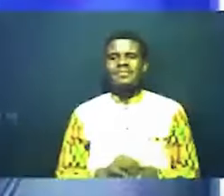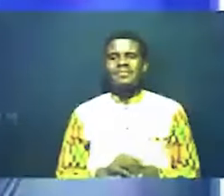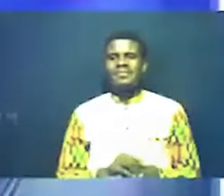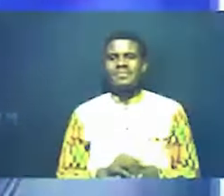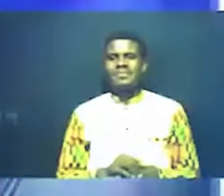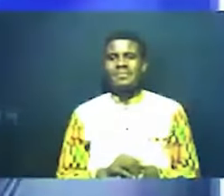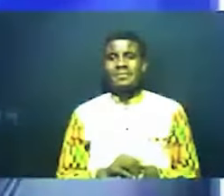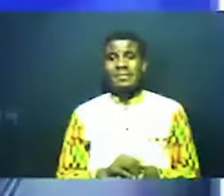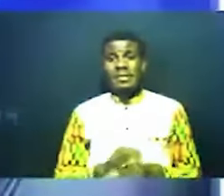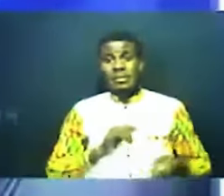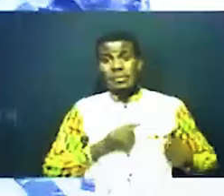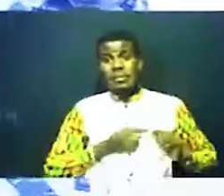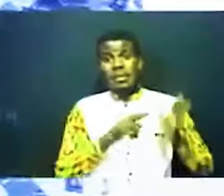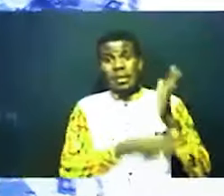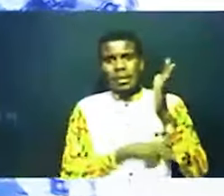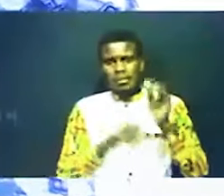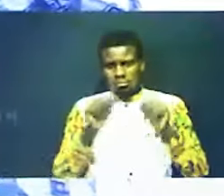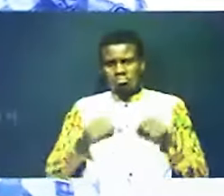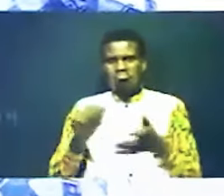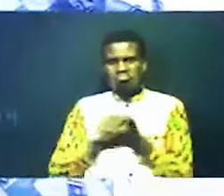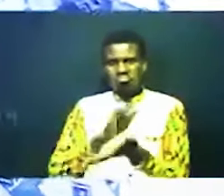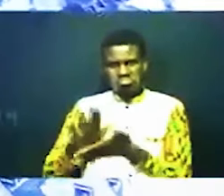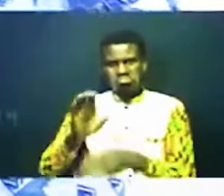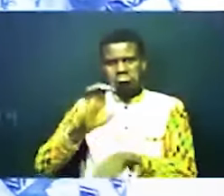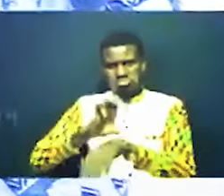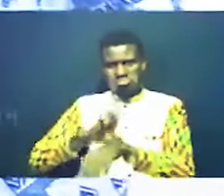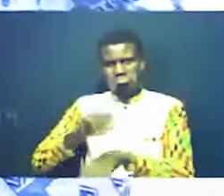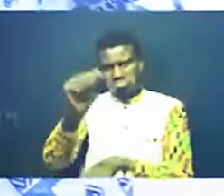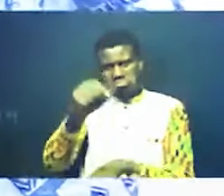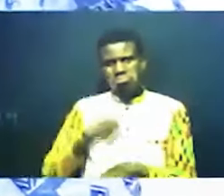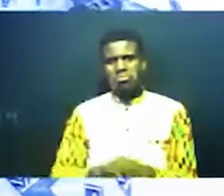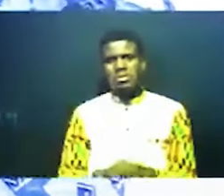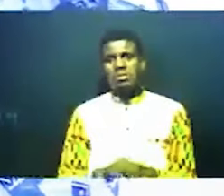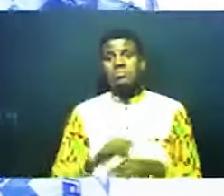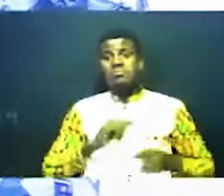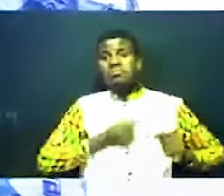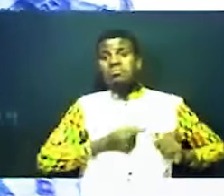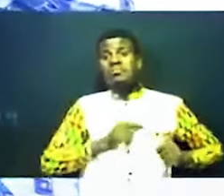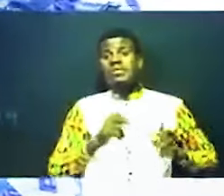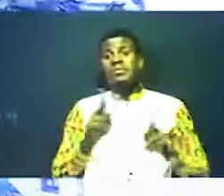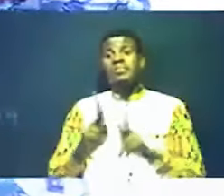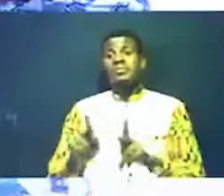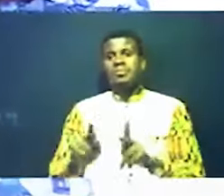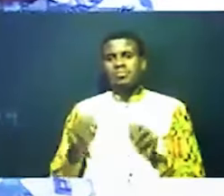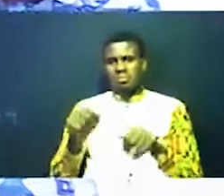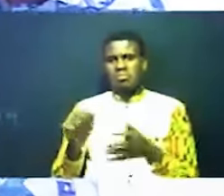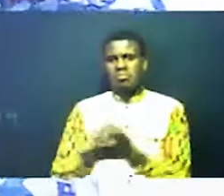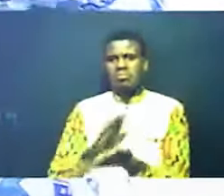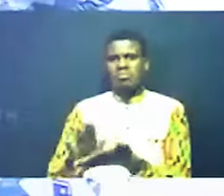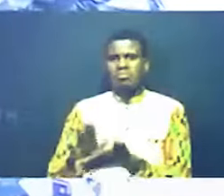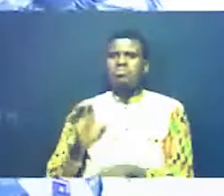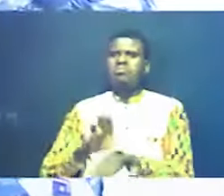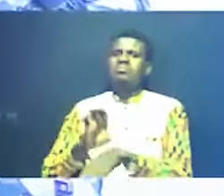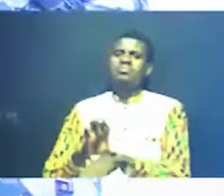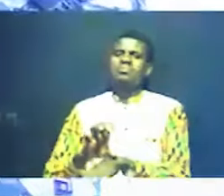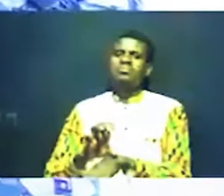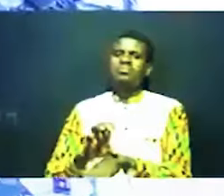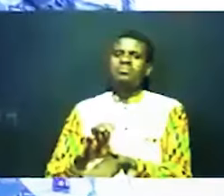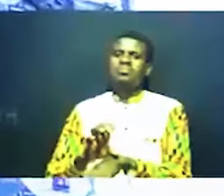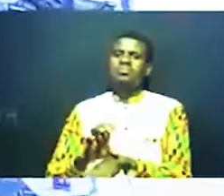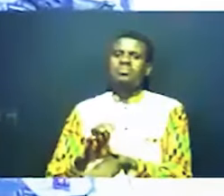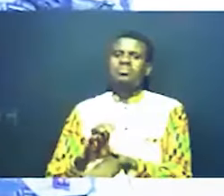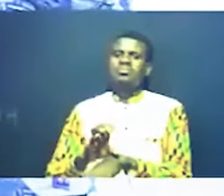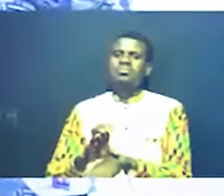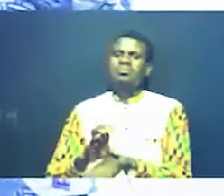church first class. O se ya sore no papa papa. Bitter people. Yeah, on a wodi yawo no. They do that with